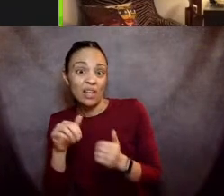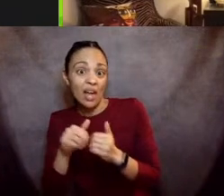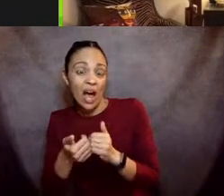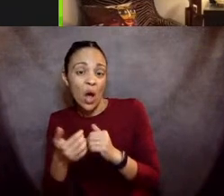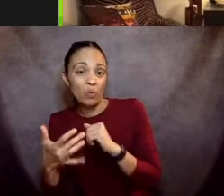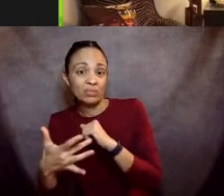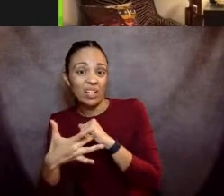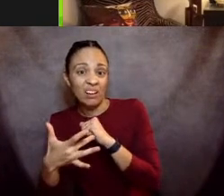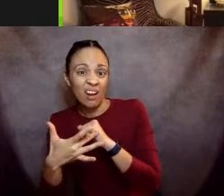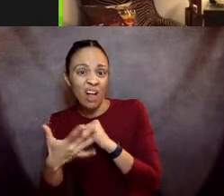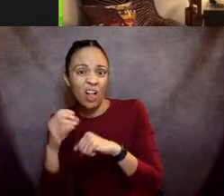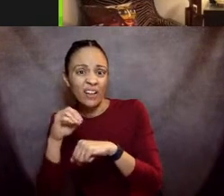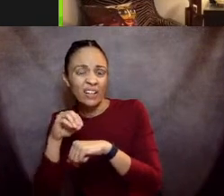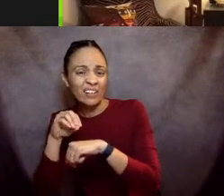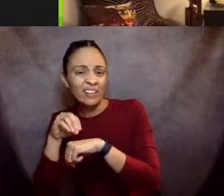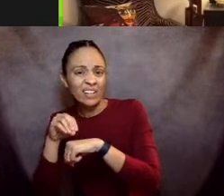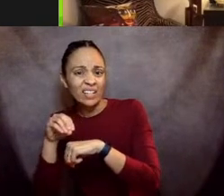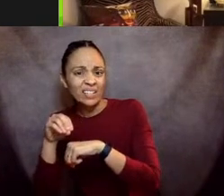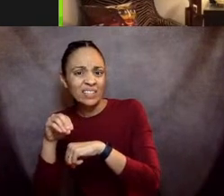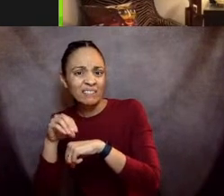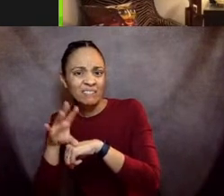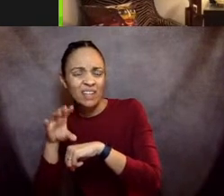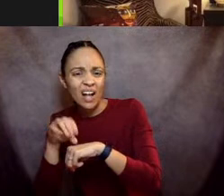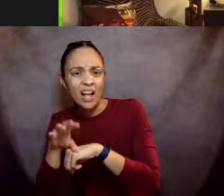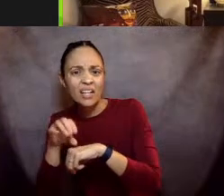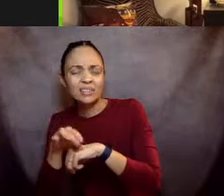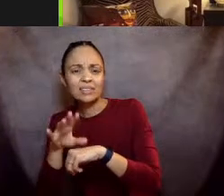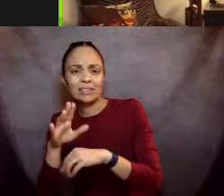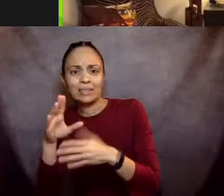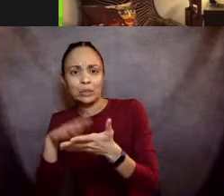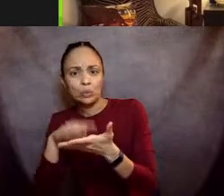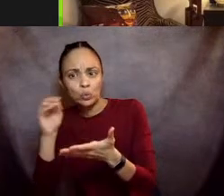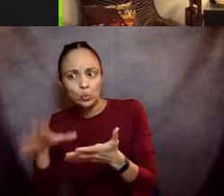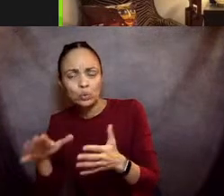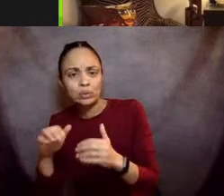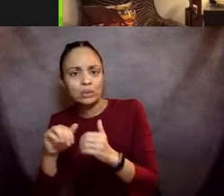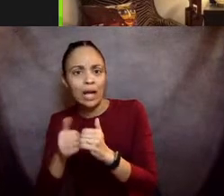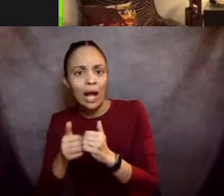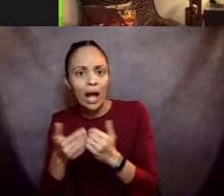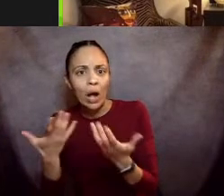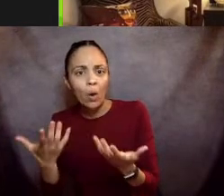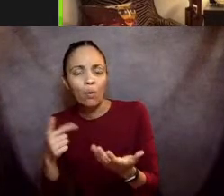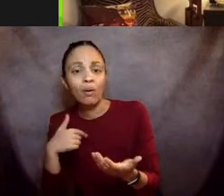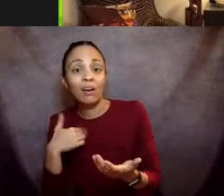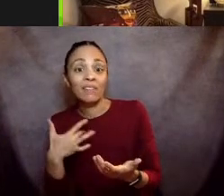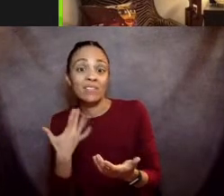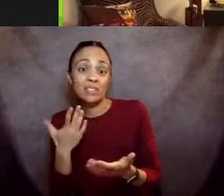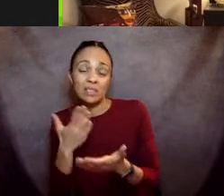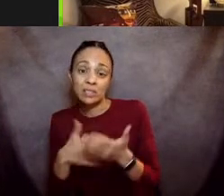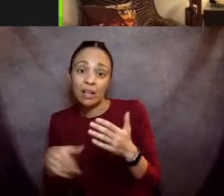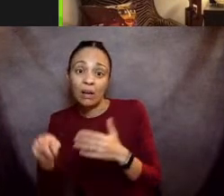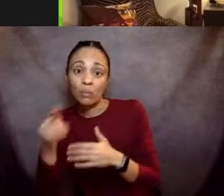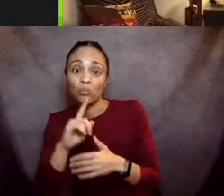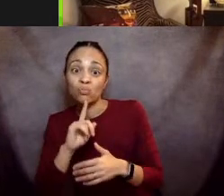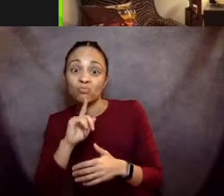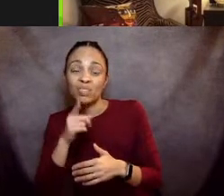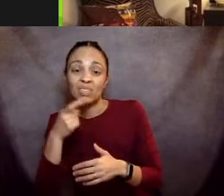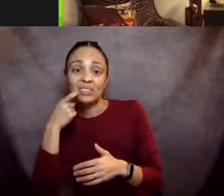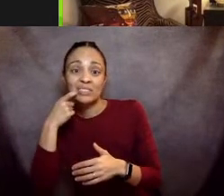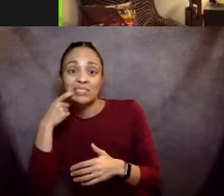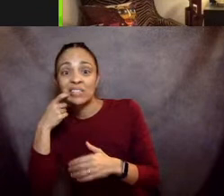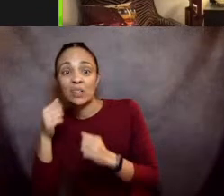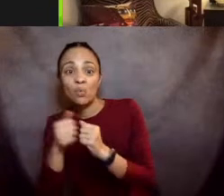technology, and we are addicted and we sink into depression. There is something about not